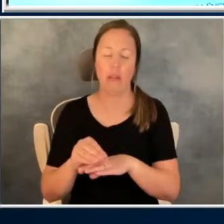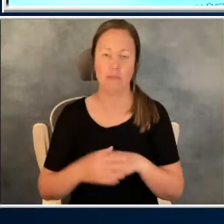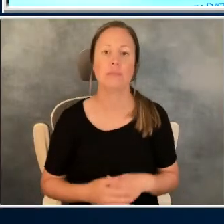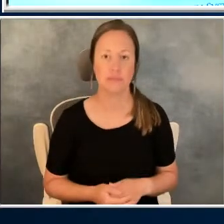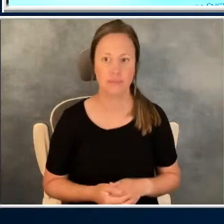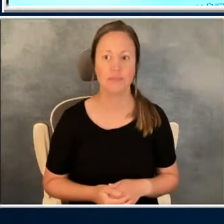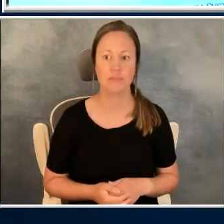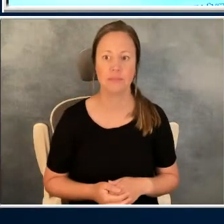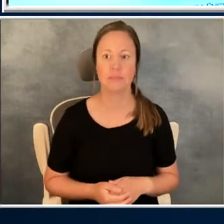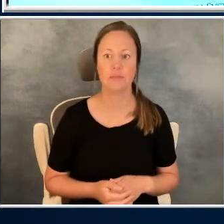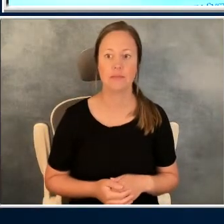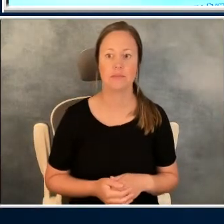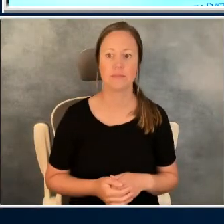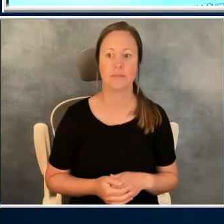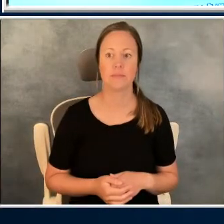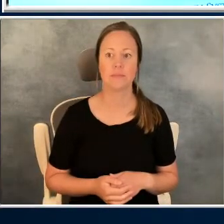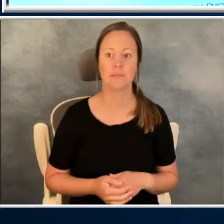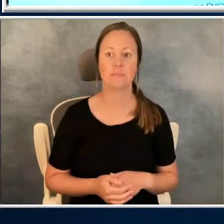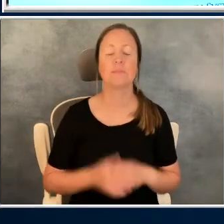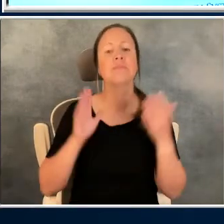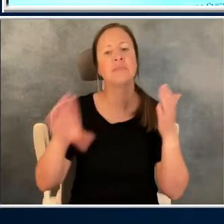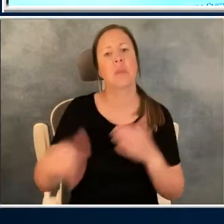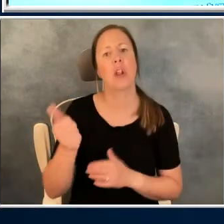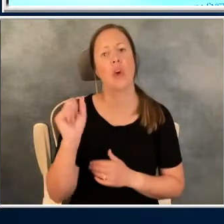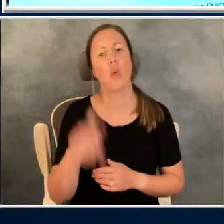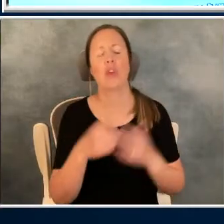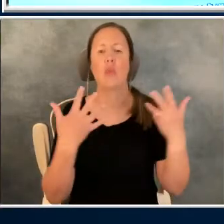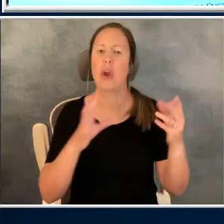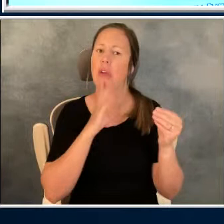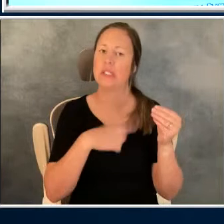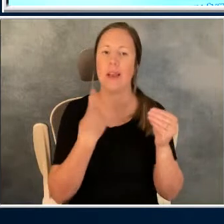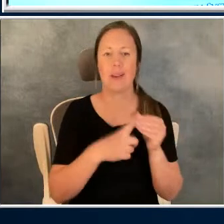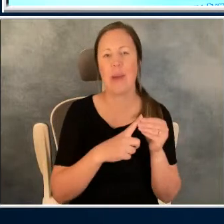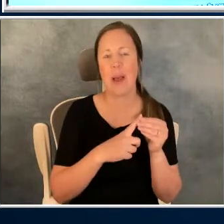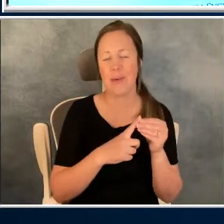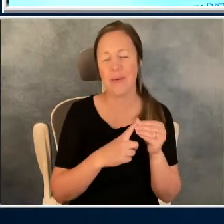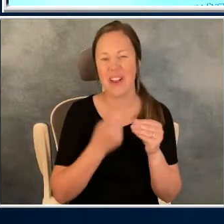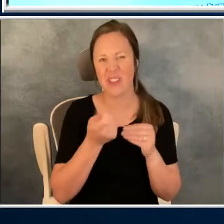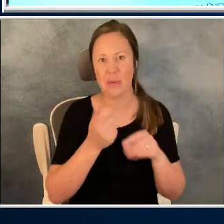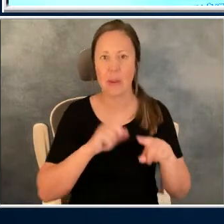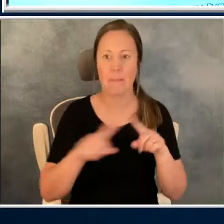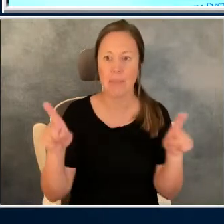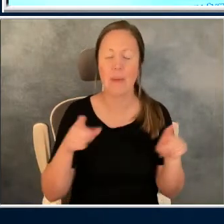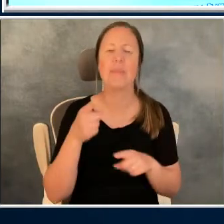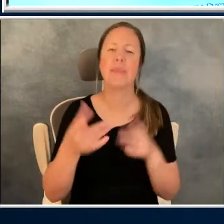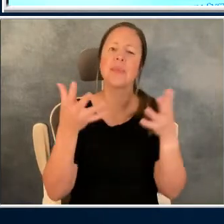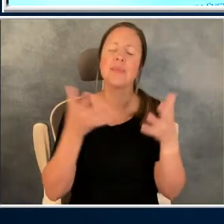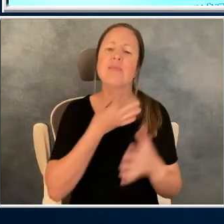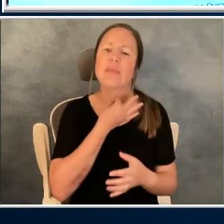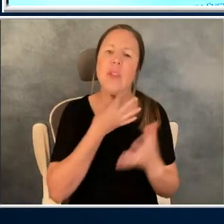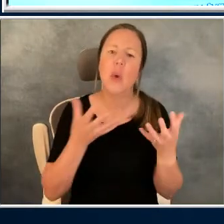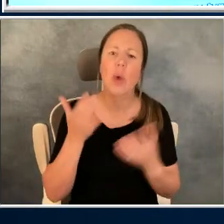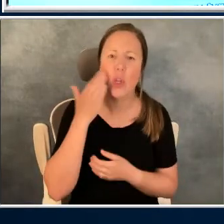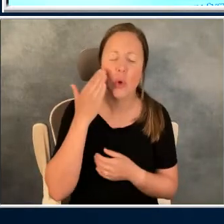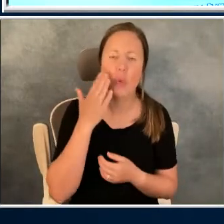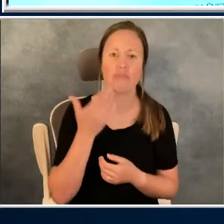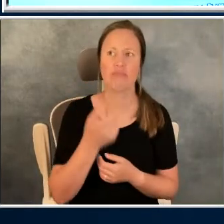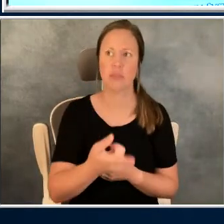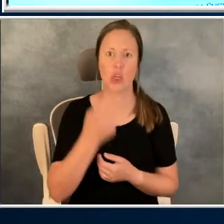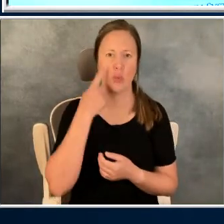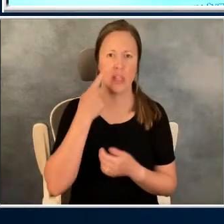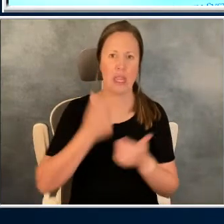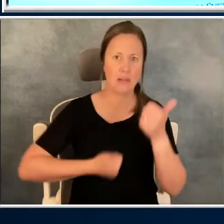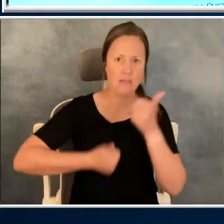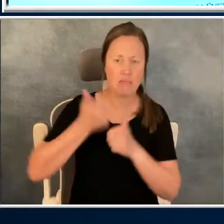Liang has a question, and we touched on this. You touched on this a bit. Yen would like to know what you think is the major cause for